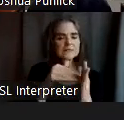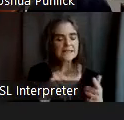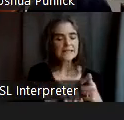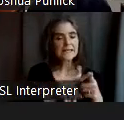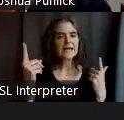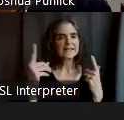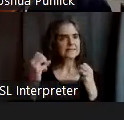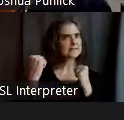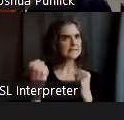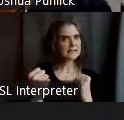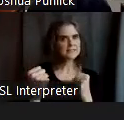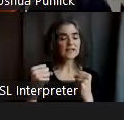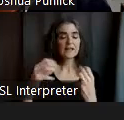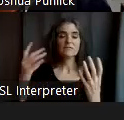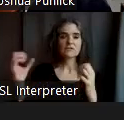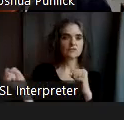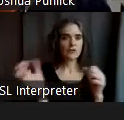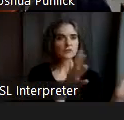storms?